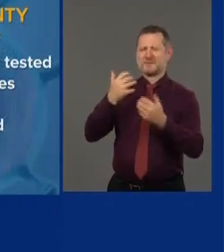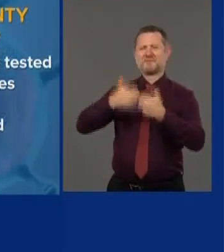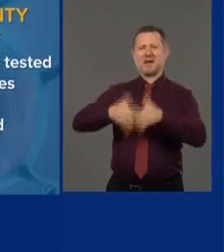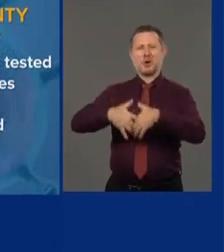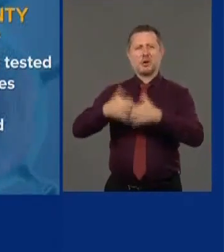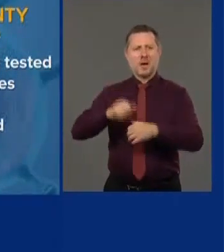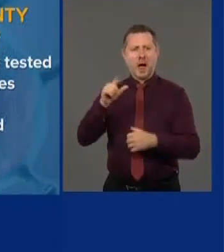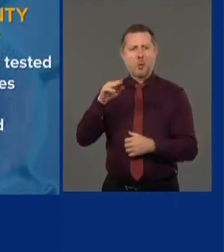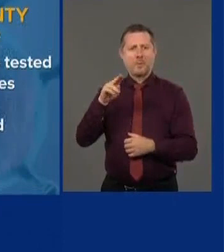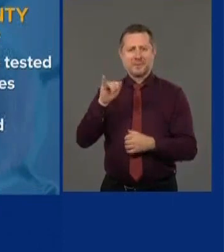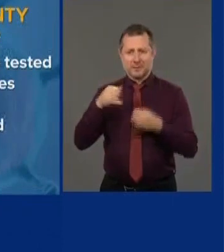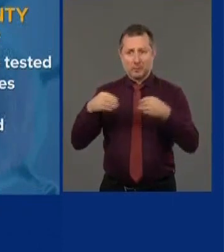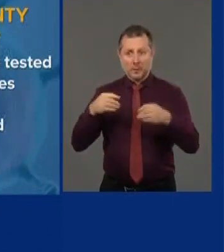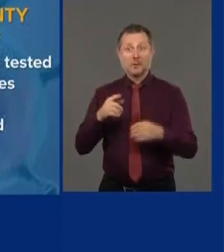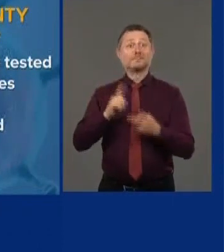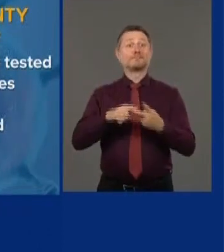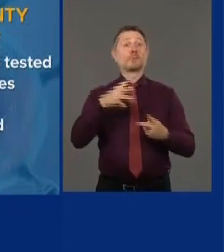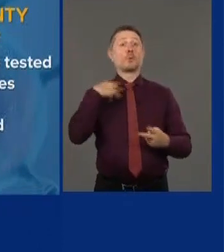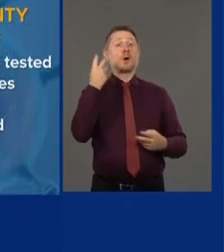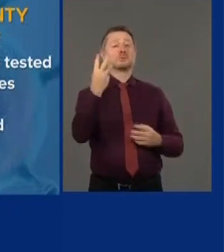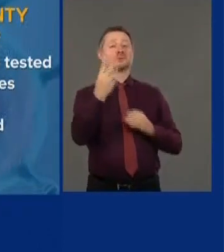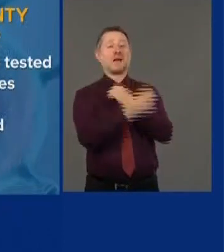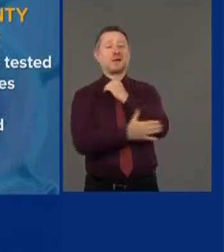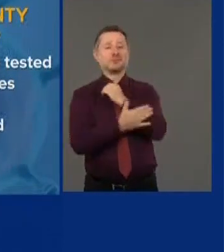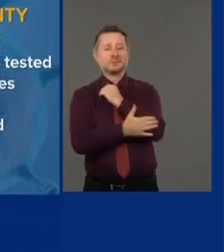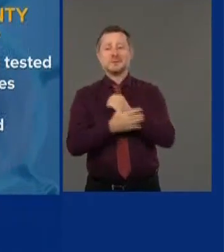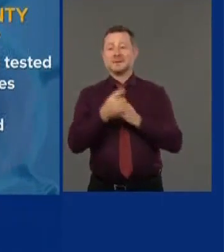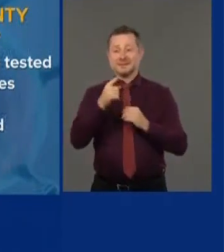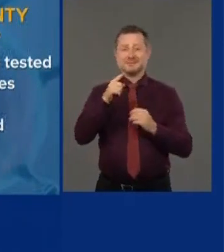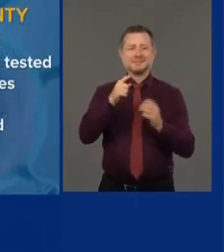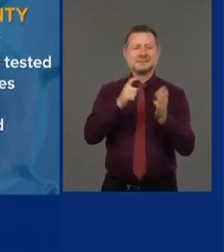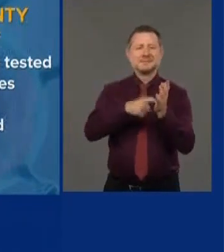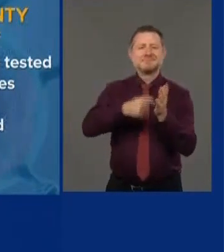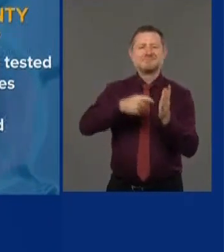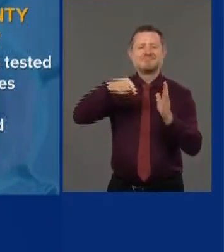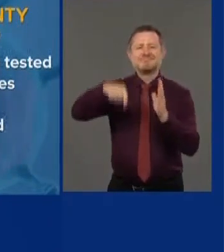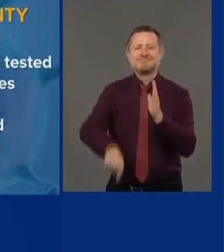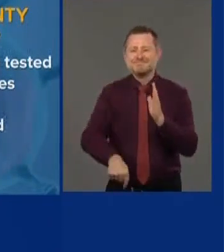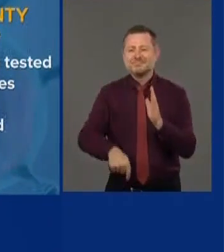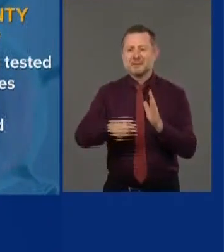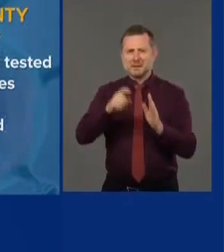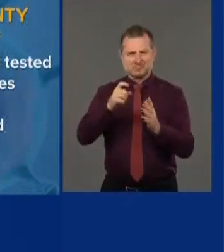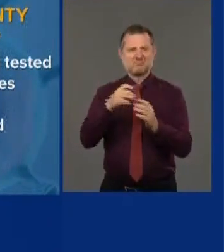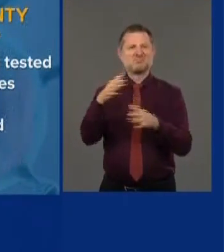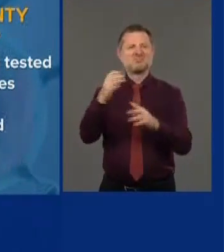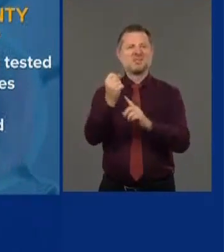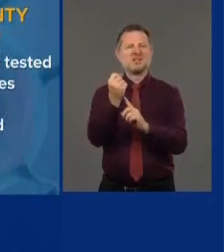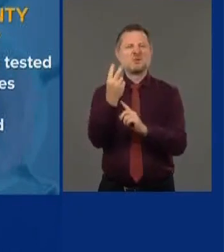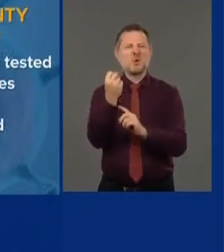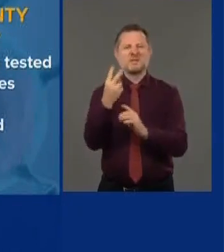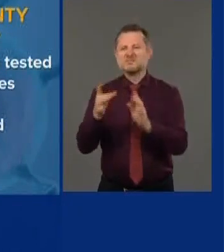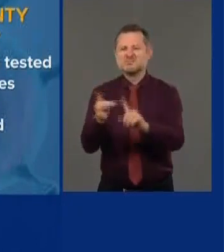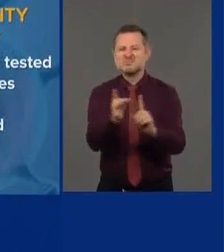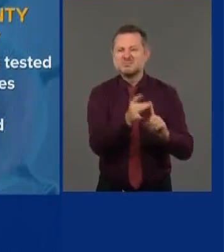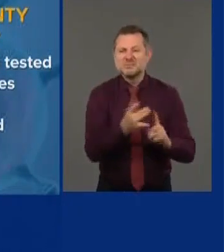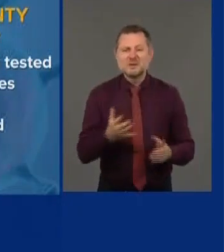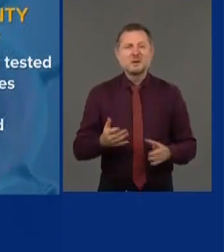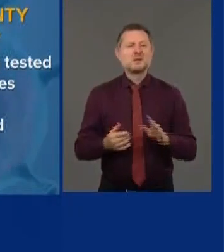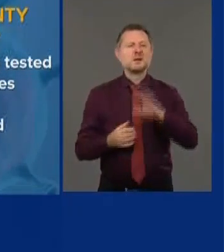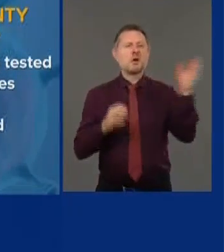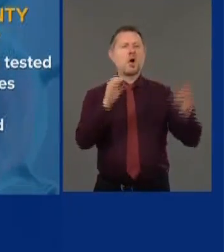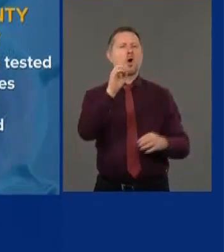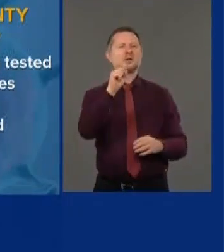quarry, 12 cases that we traced back. Oswego Apple Factory, 82 cases. This is actually good